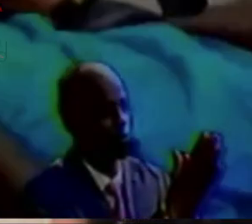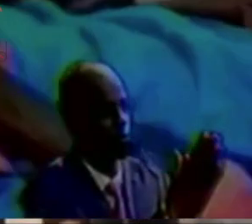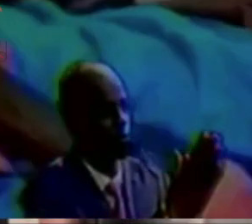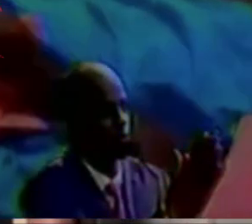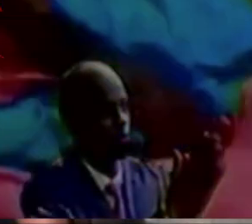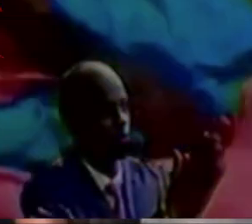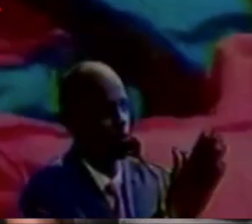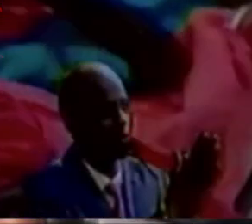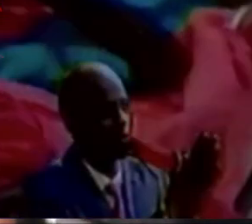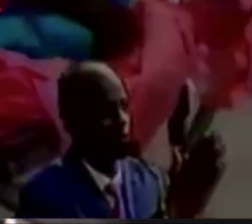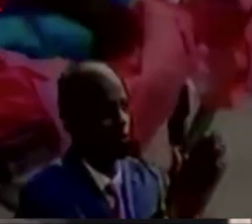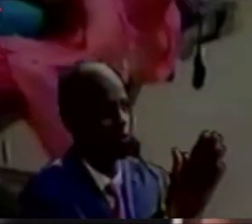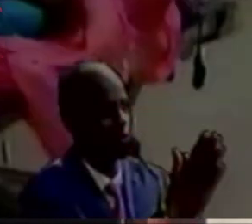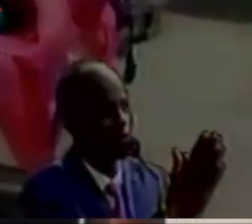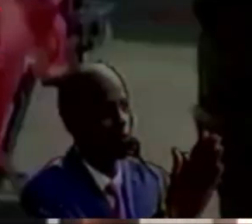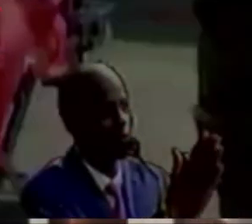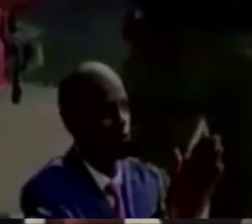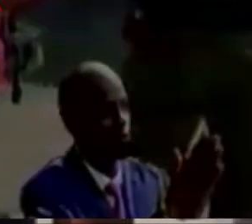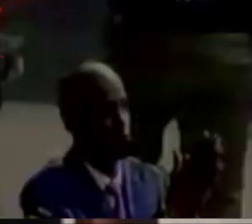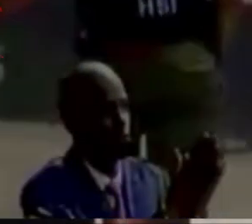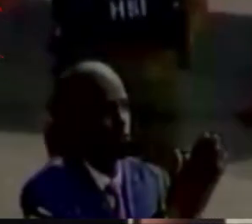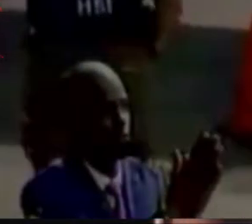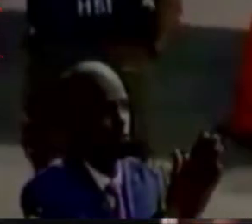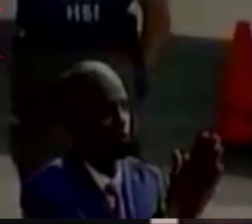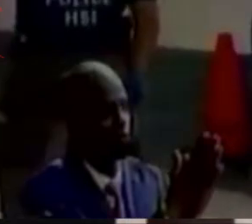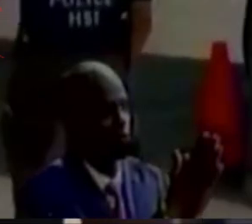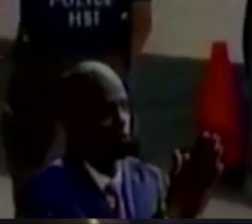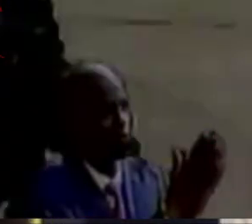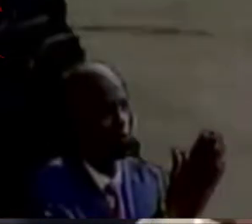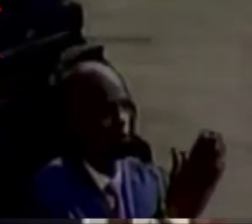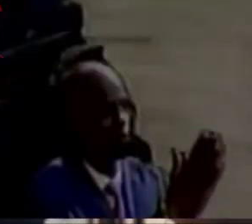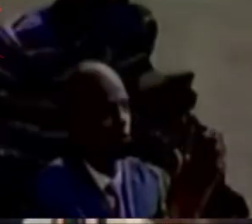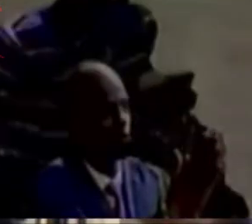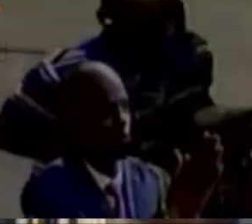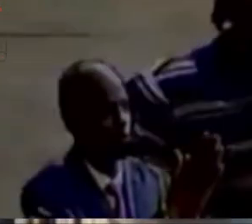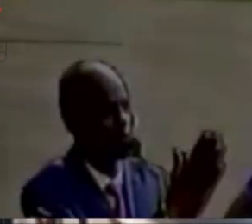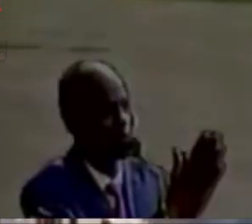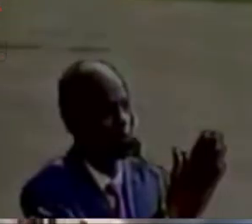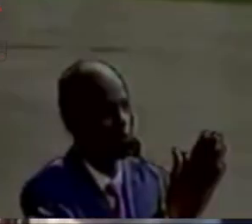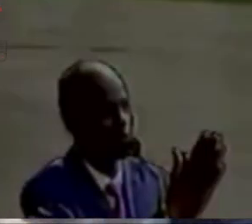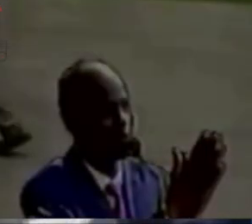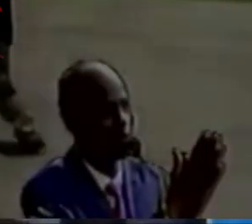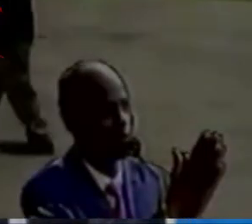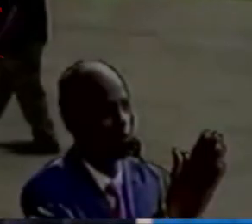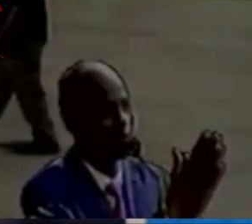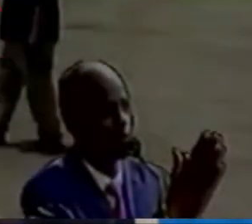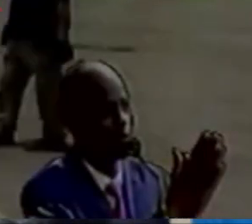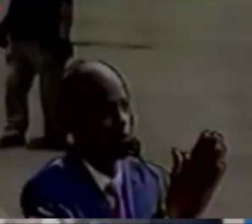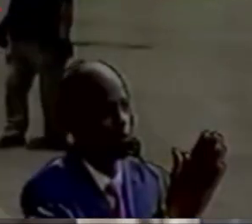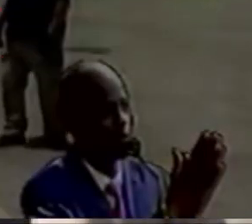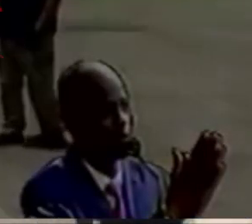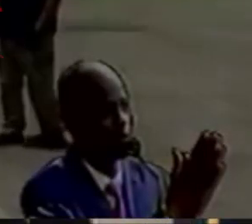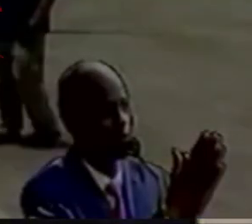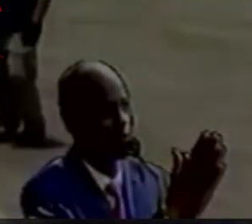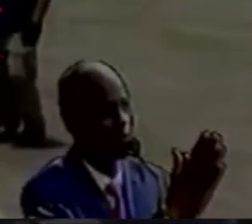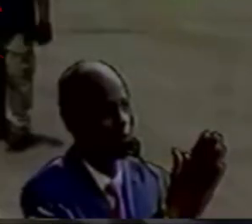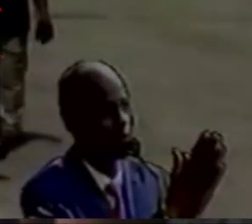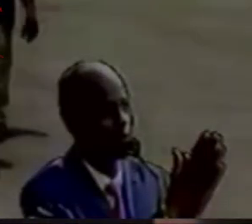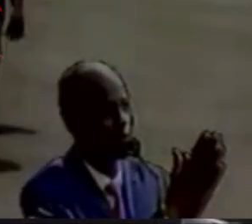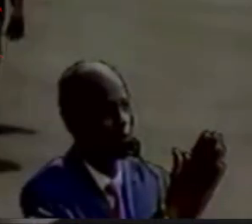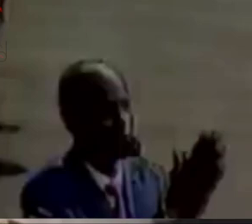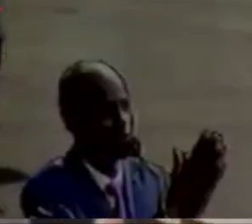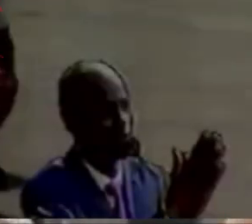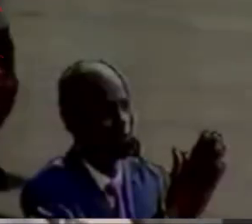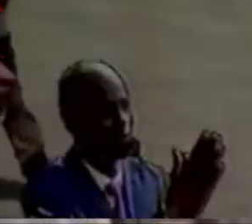only from Saturday's event, but also from the numerous aftershocks which have continued to impact the southern